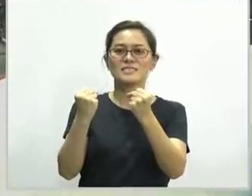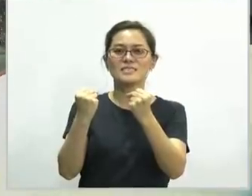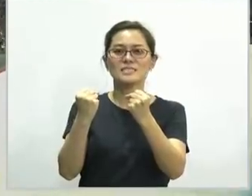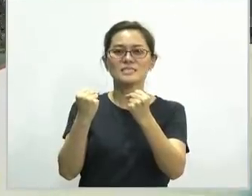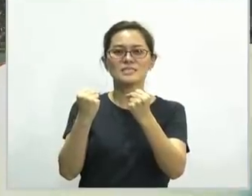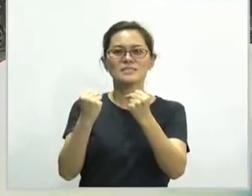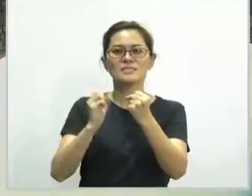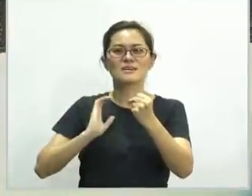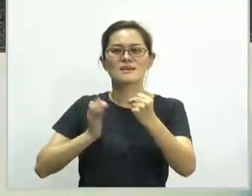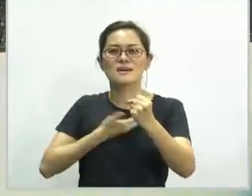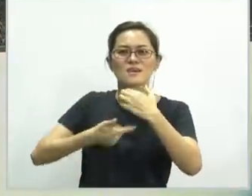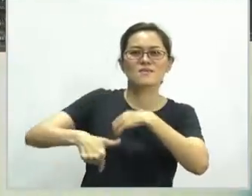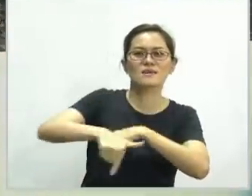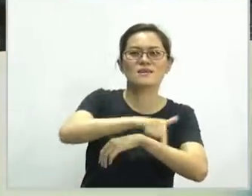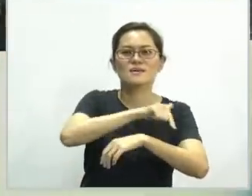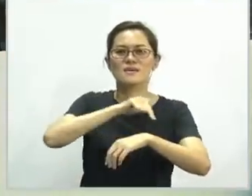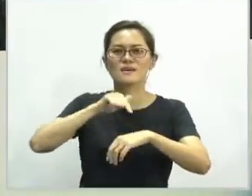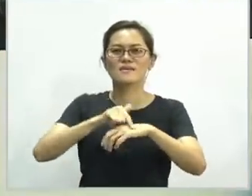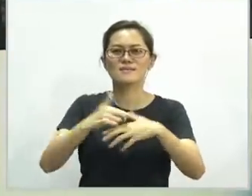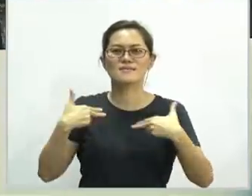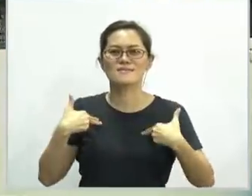Heal our land.